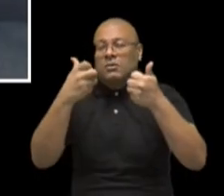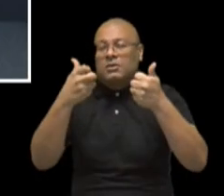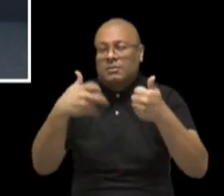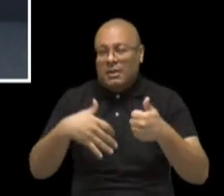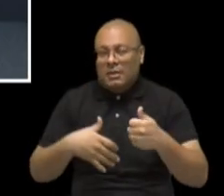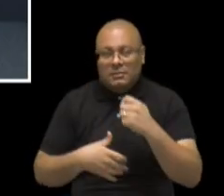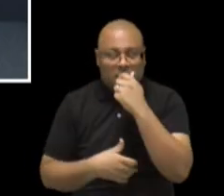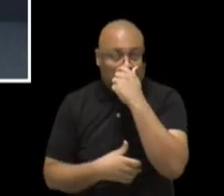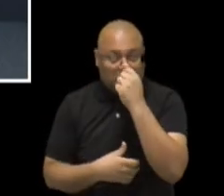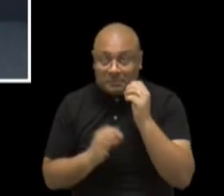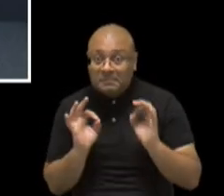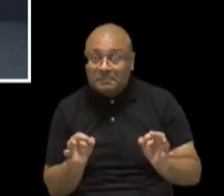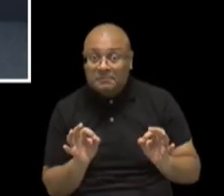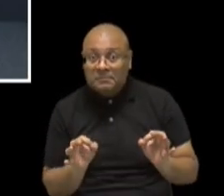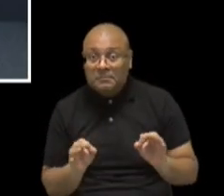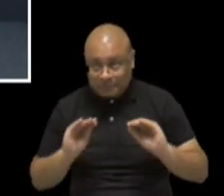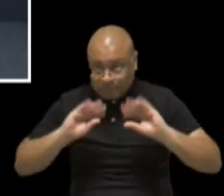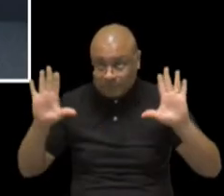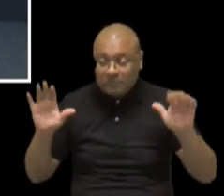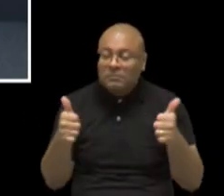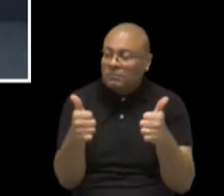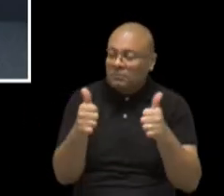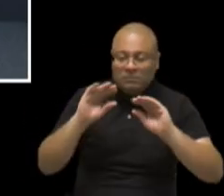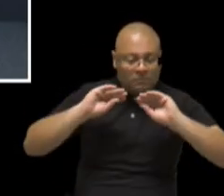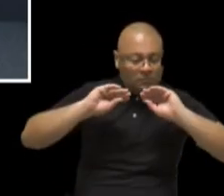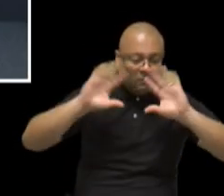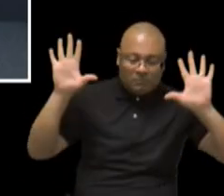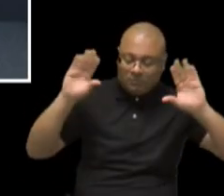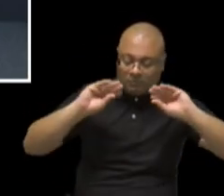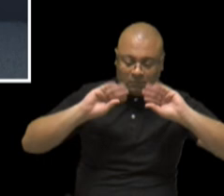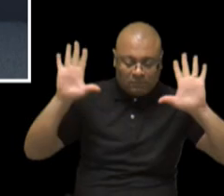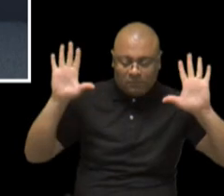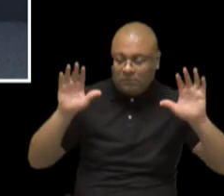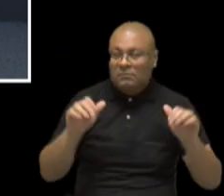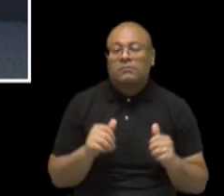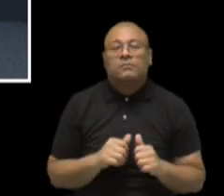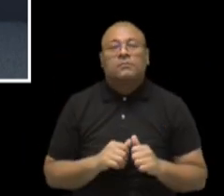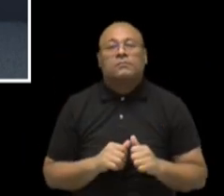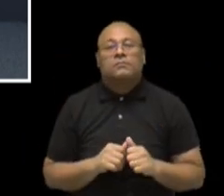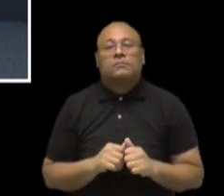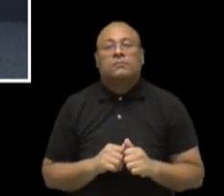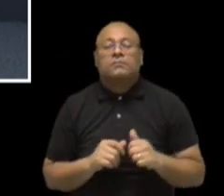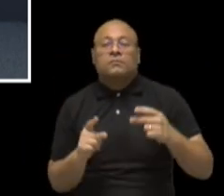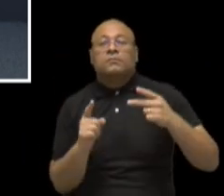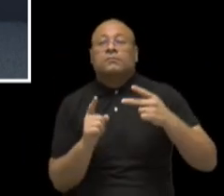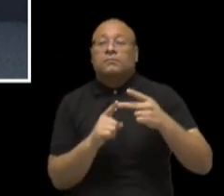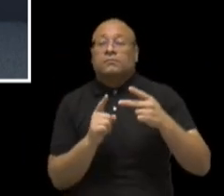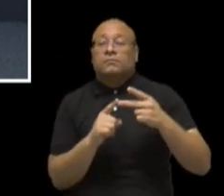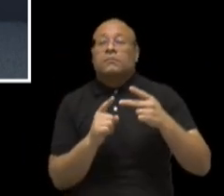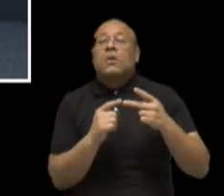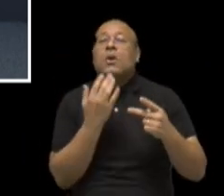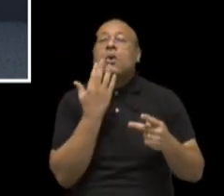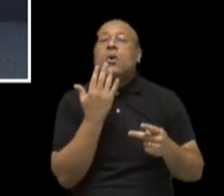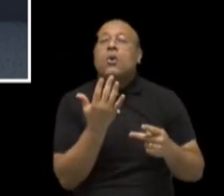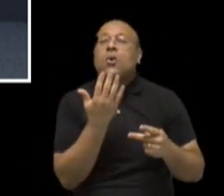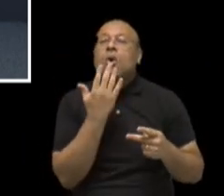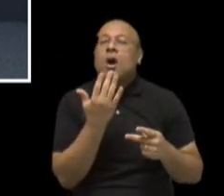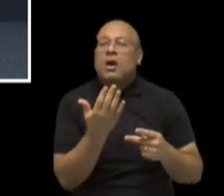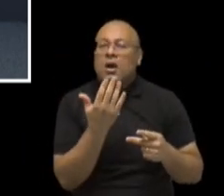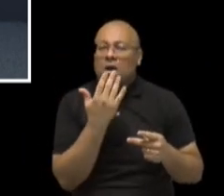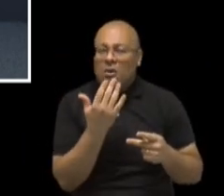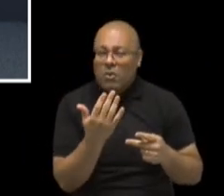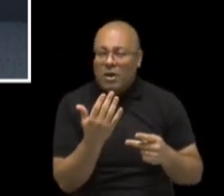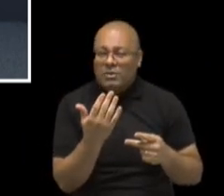Second, is that clear? It's super clear. It's super clear. Good. What's the color trend, if there is a color trend, for